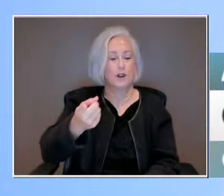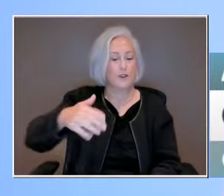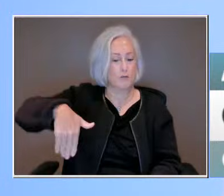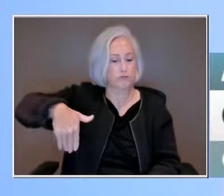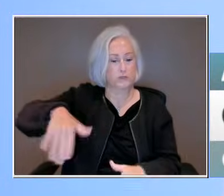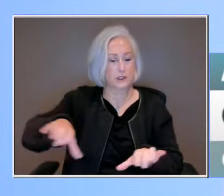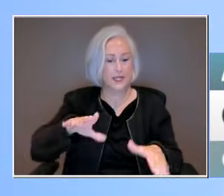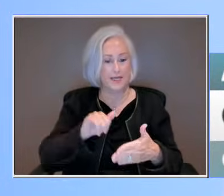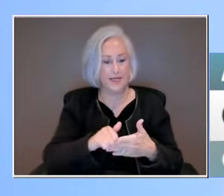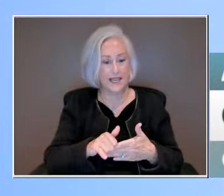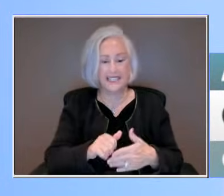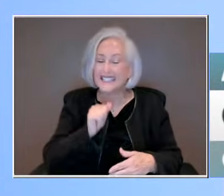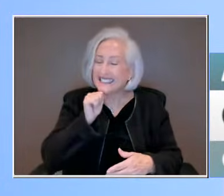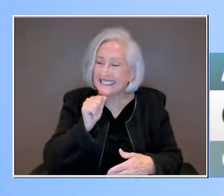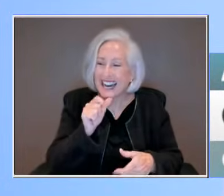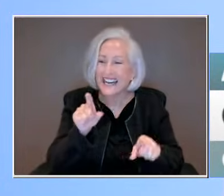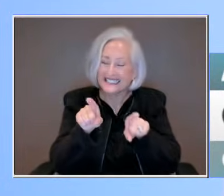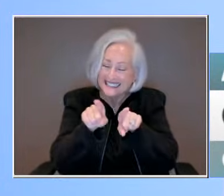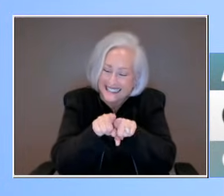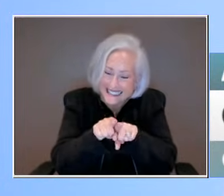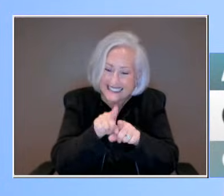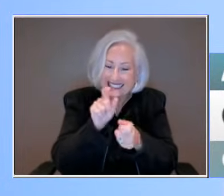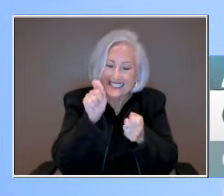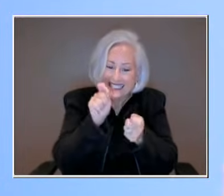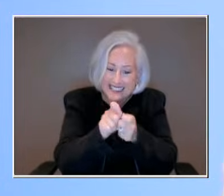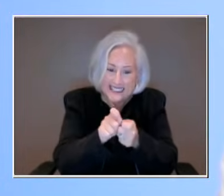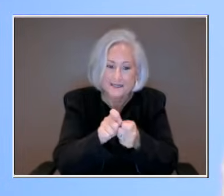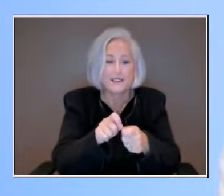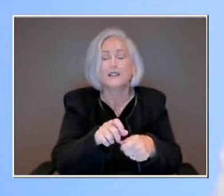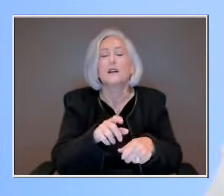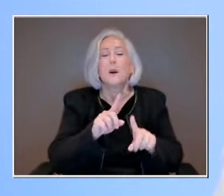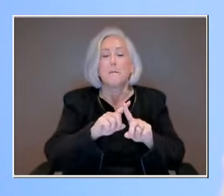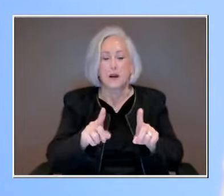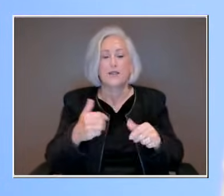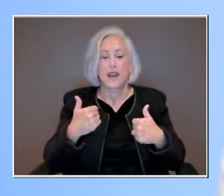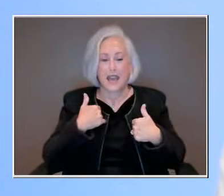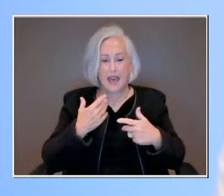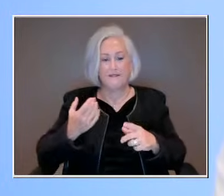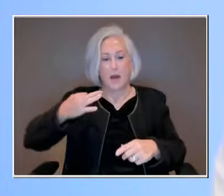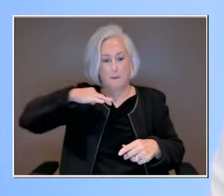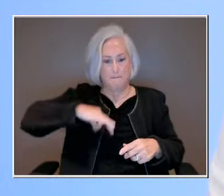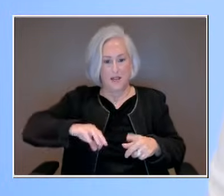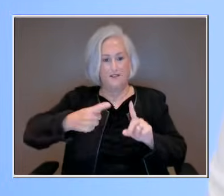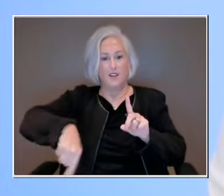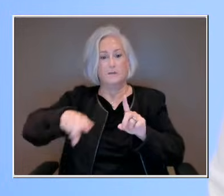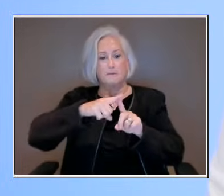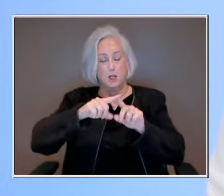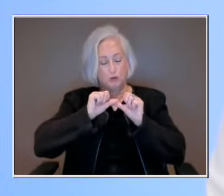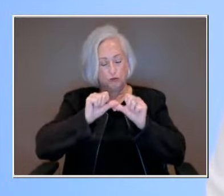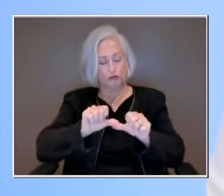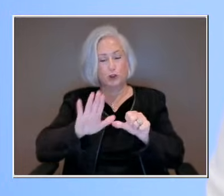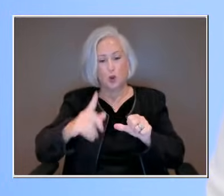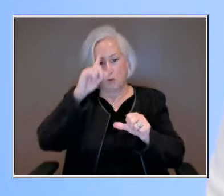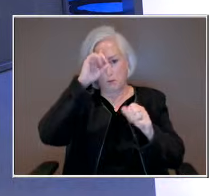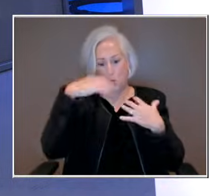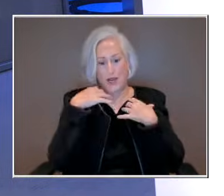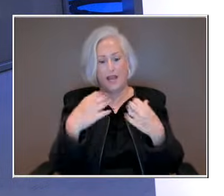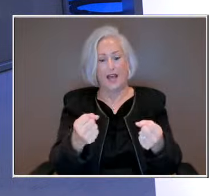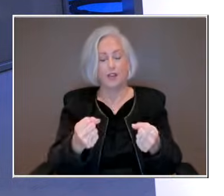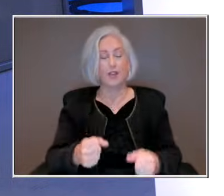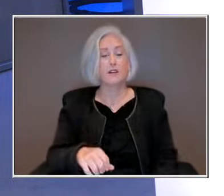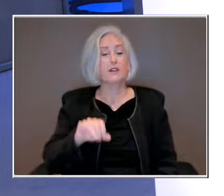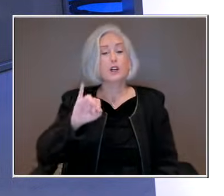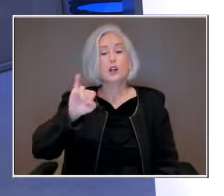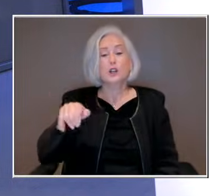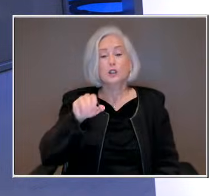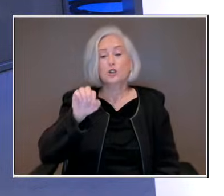the same, but they definitely have positive benefit when it comes to cognitive impairment and maintaining brain health. Absolutely. Joellen has a question. She